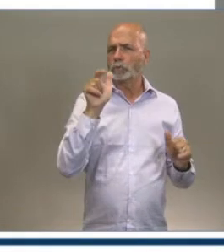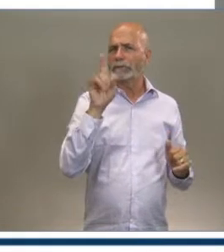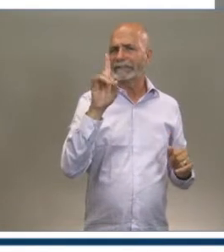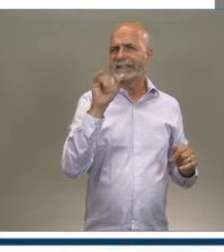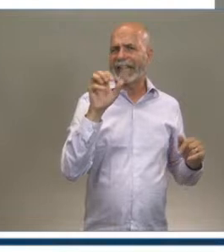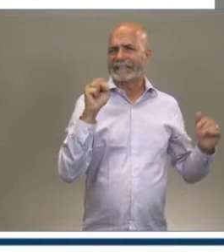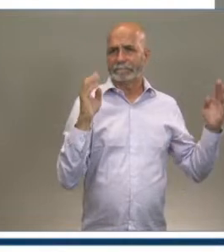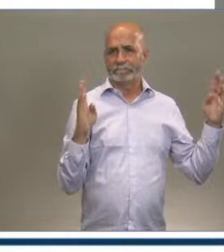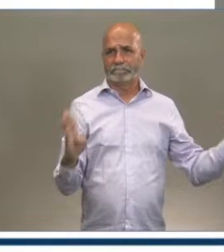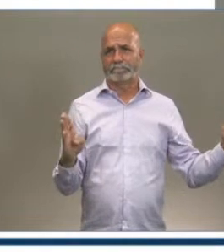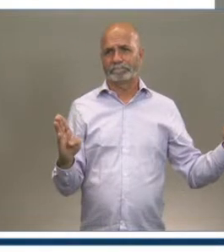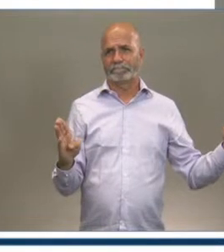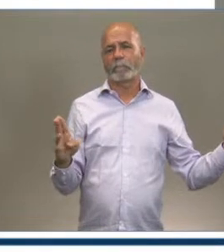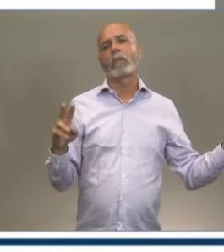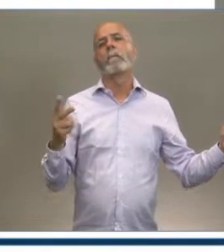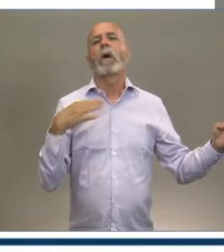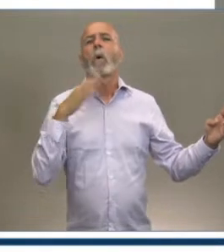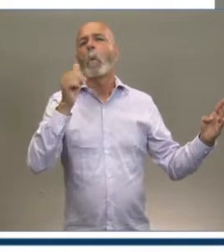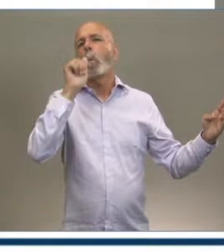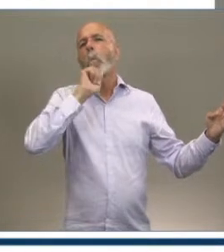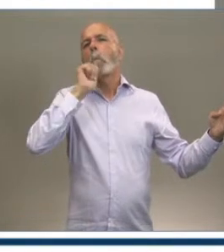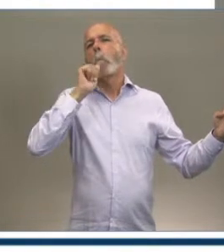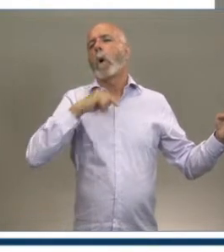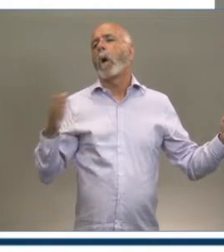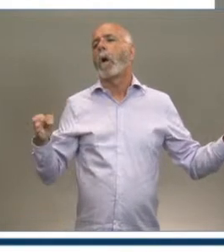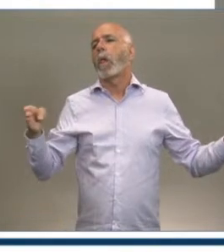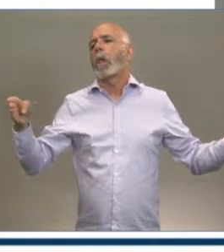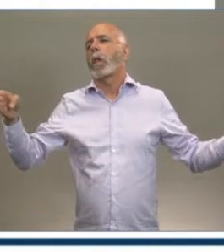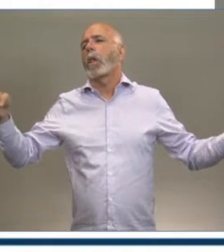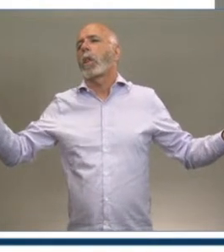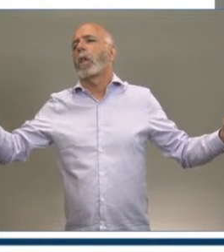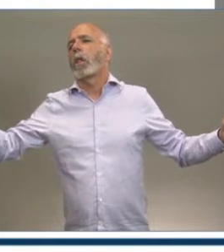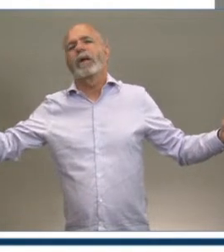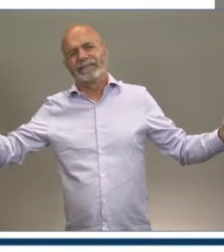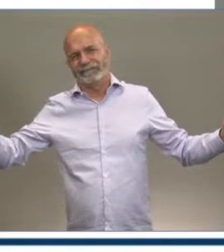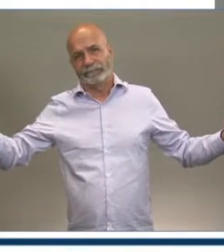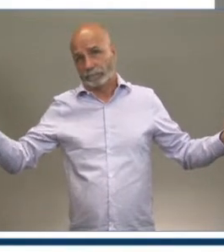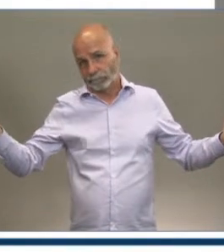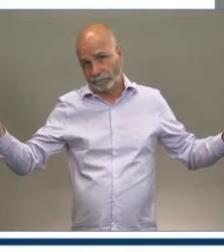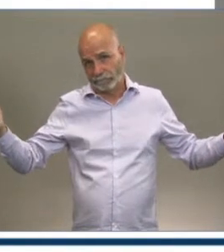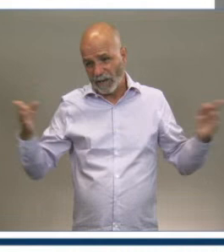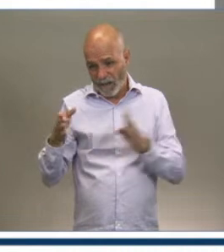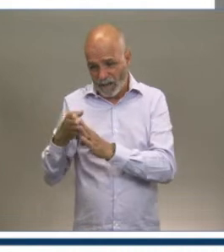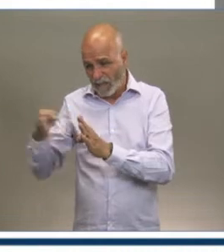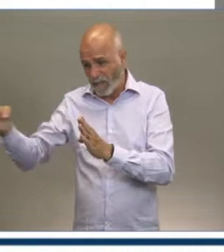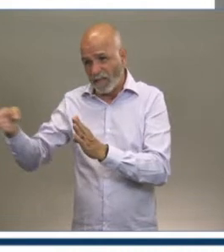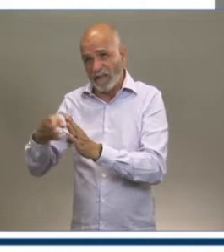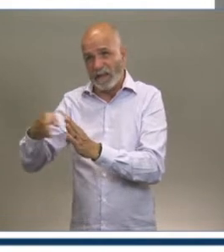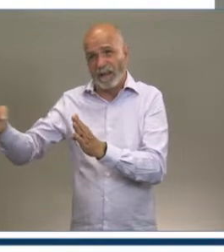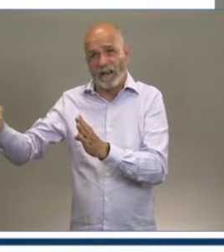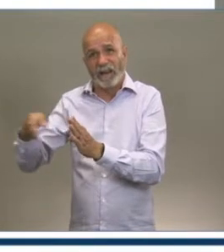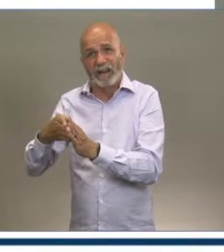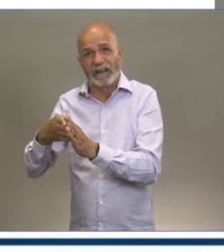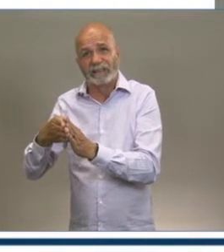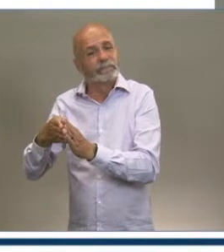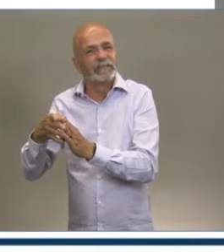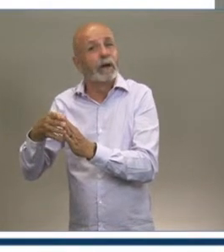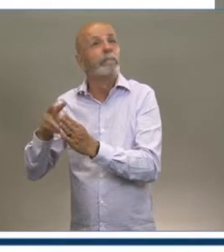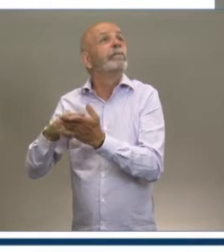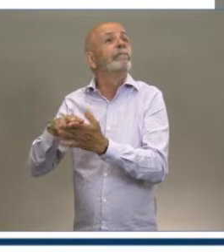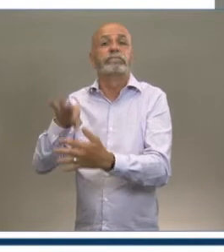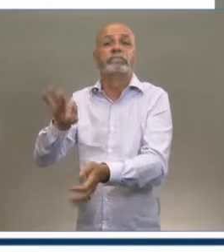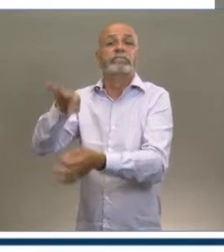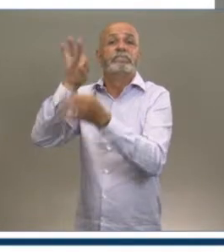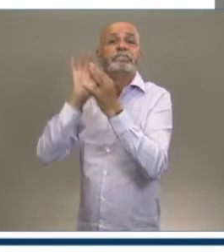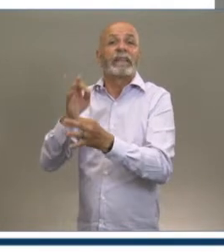some other date when we actually don't have any. There's no good data worldwide which would say what is the optimum interval between